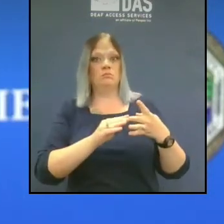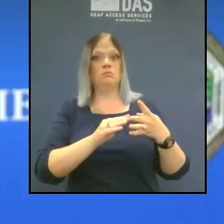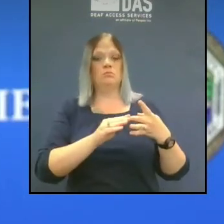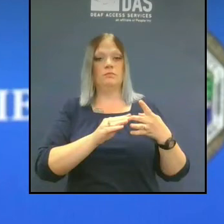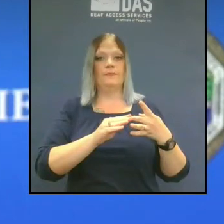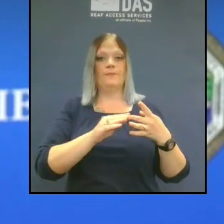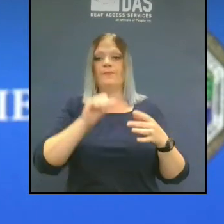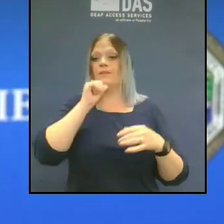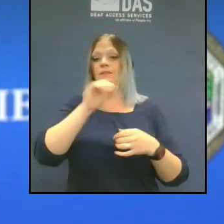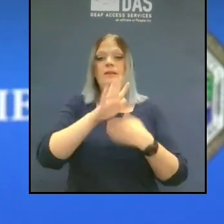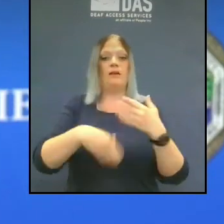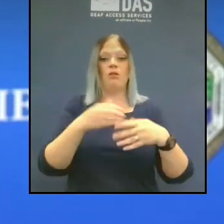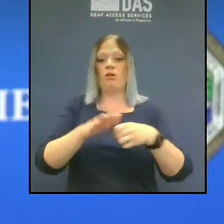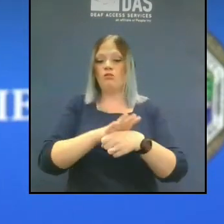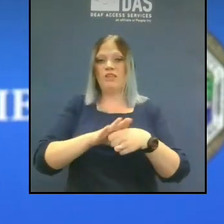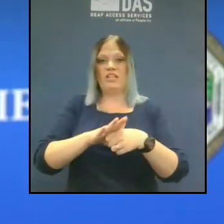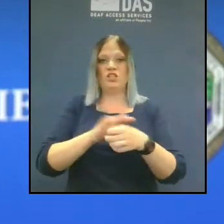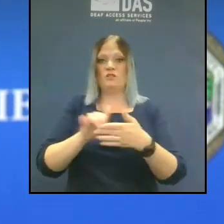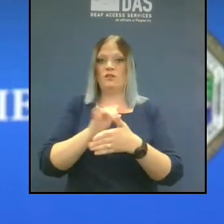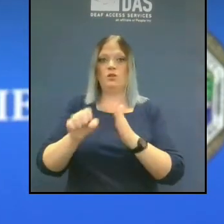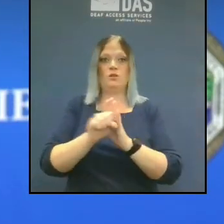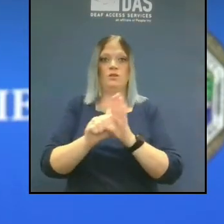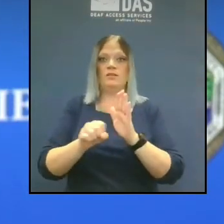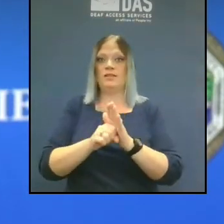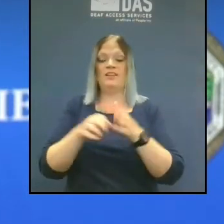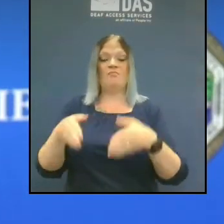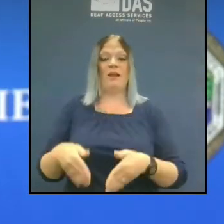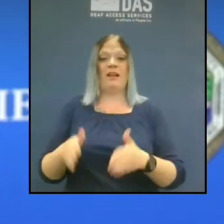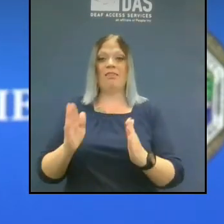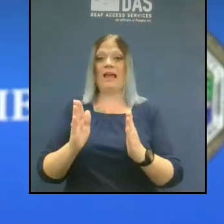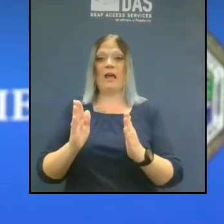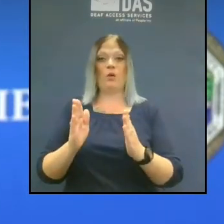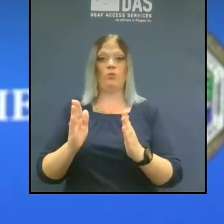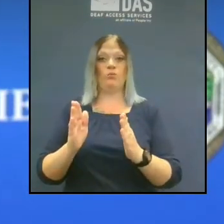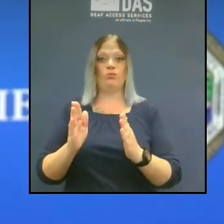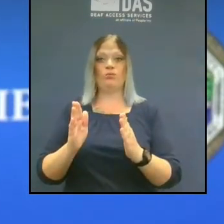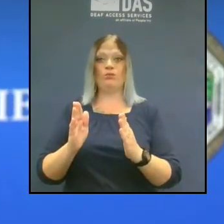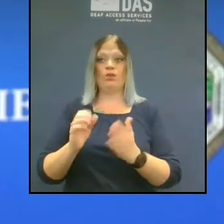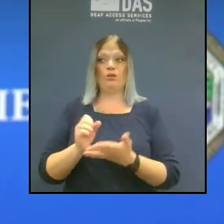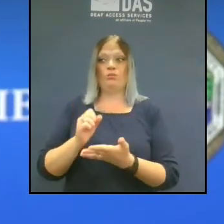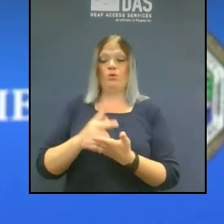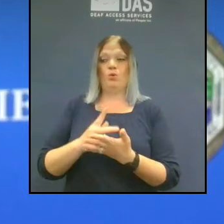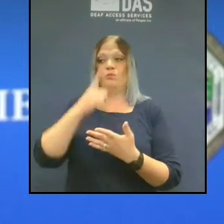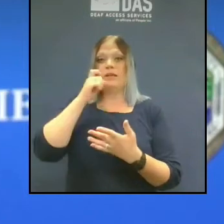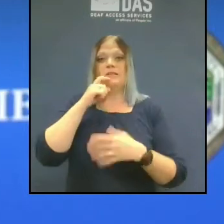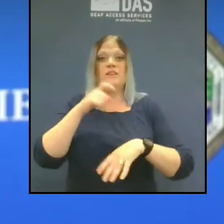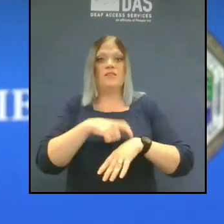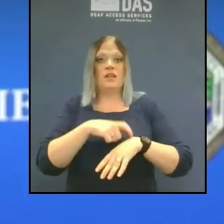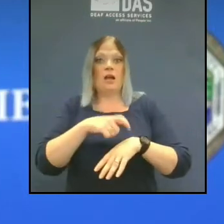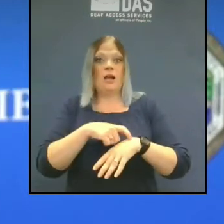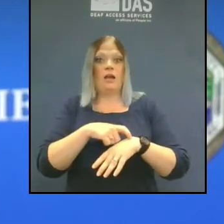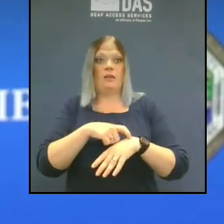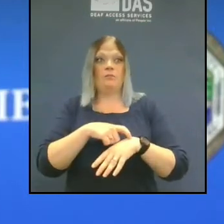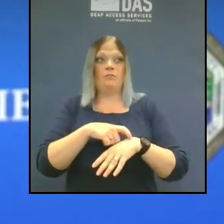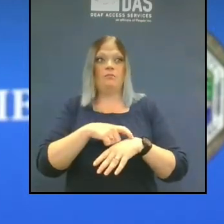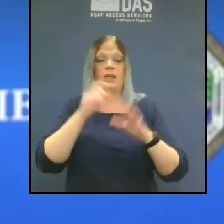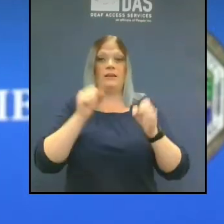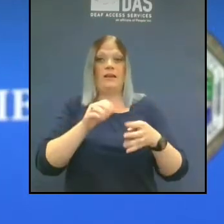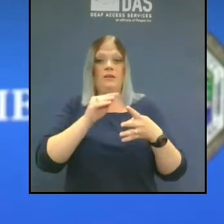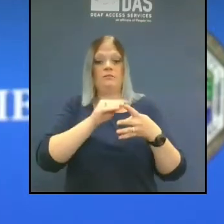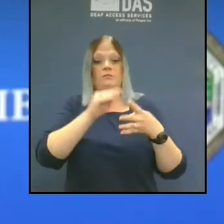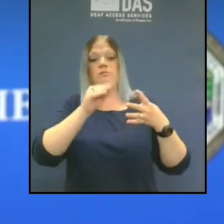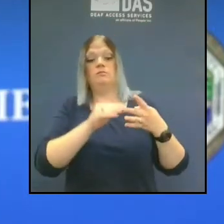not all regions of New York State have been allowed, who by length of time could progress to phase